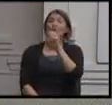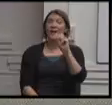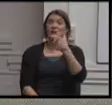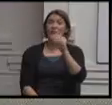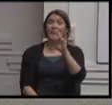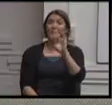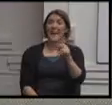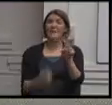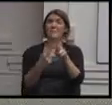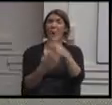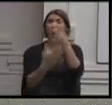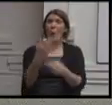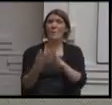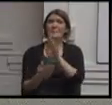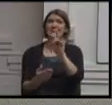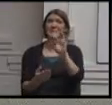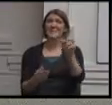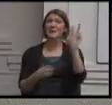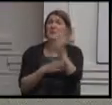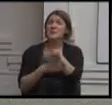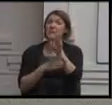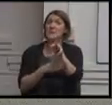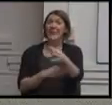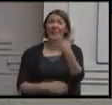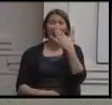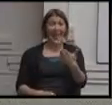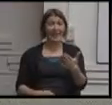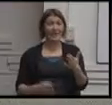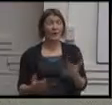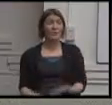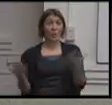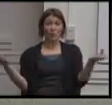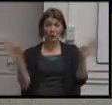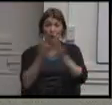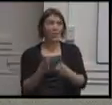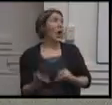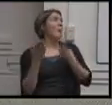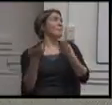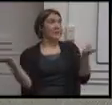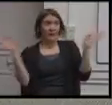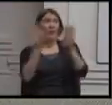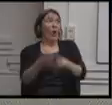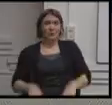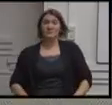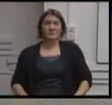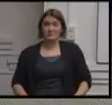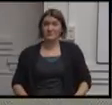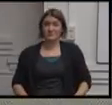Russ Graybeck. Thank you for everybody for participating. We're ready for motion to adjourn. So moved. We have motion